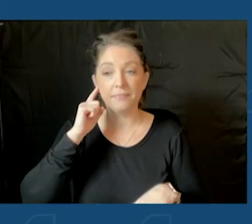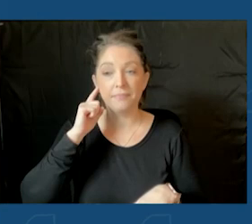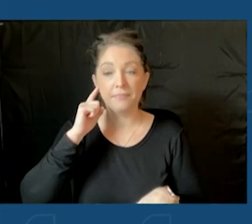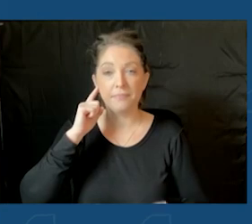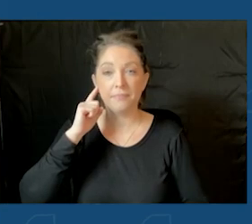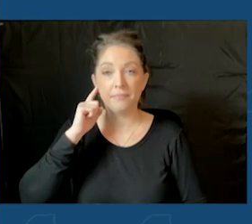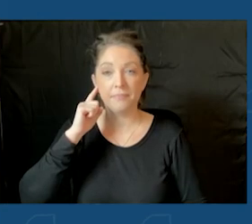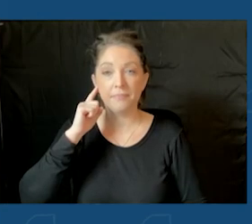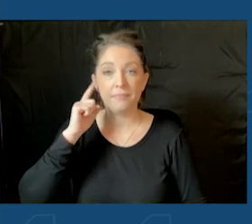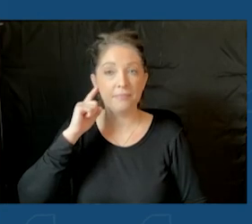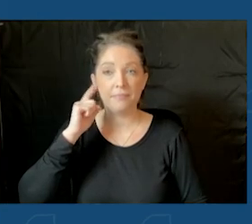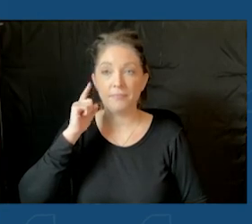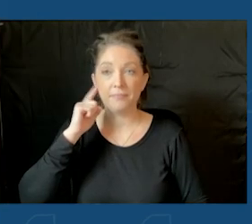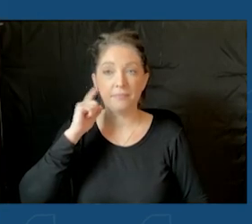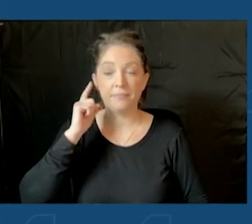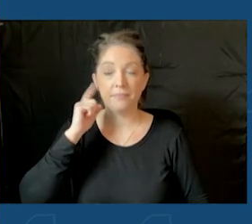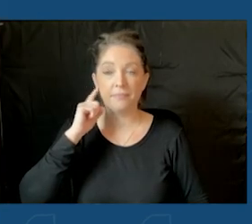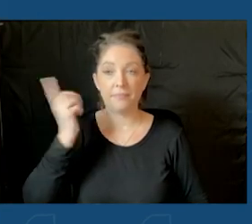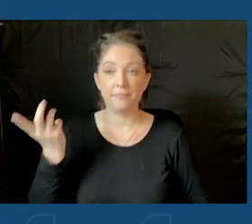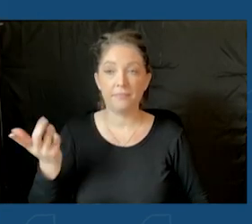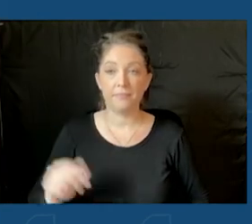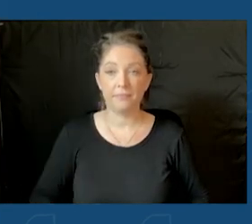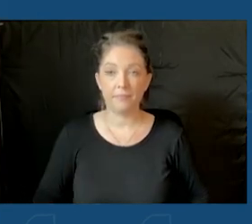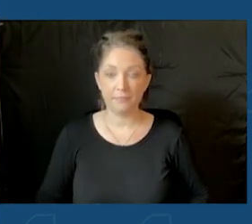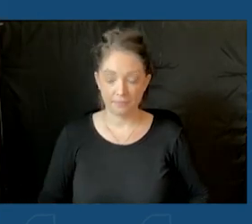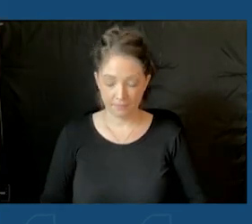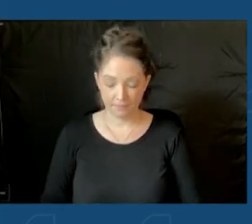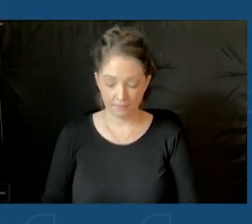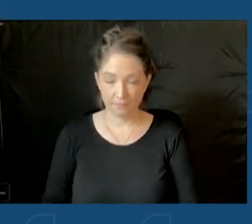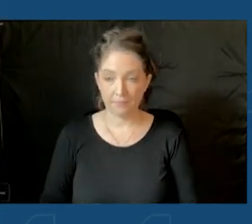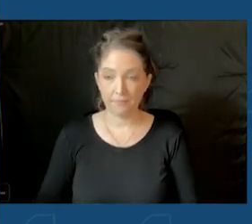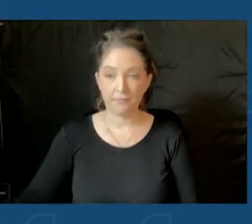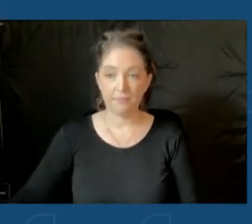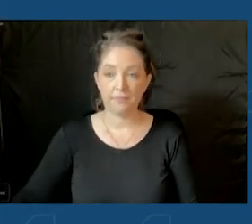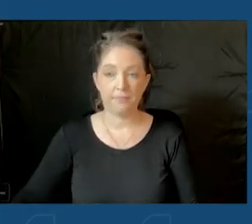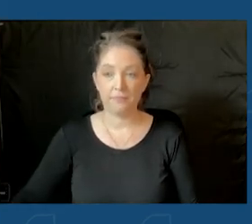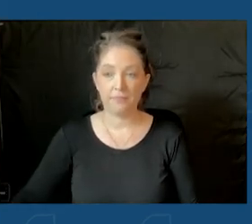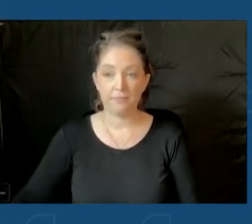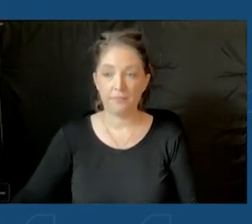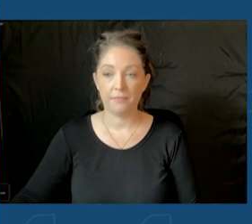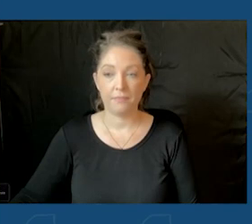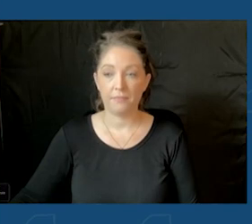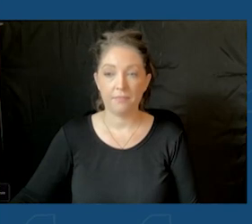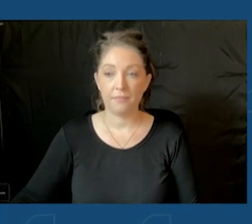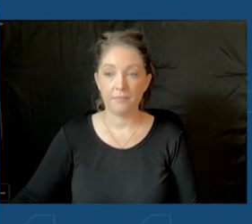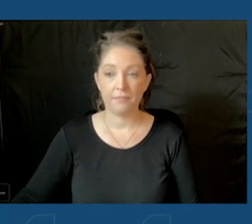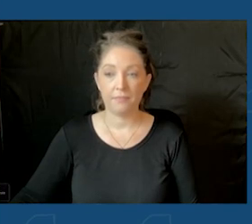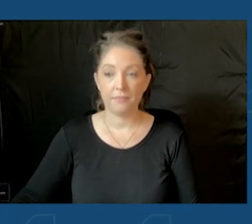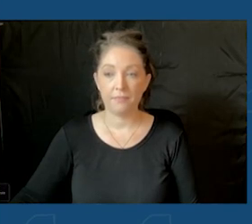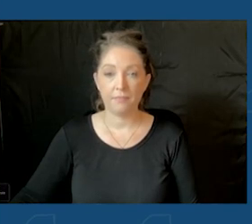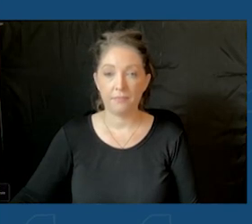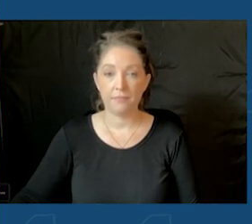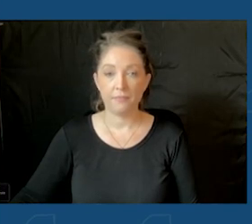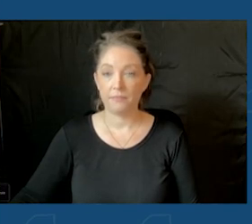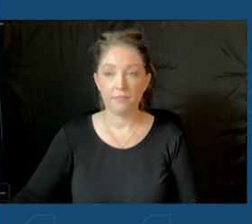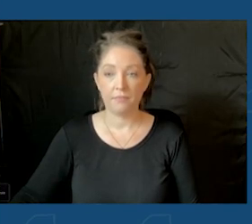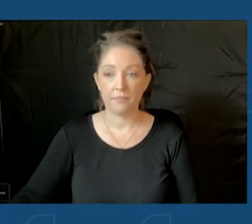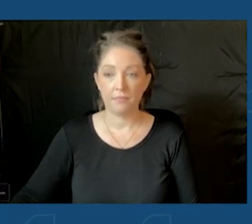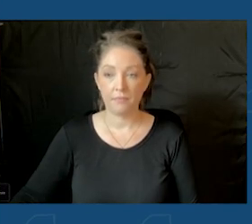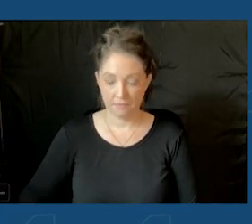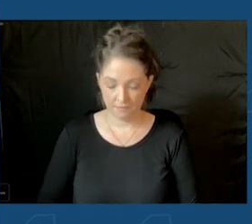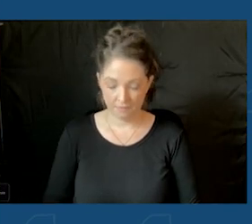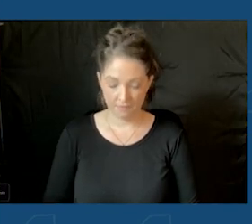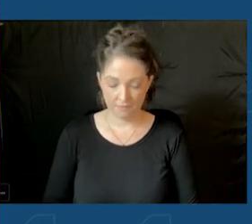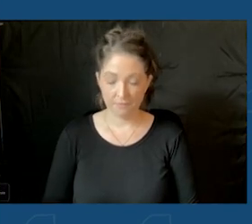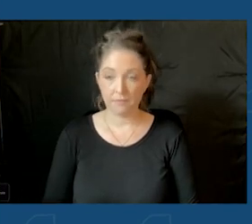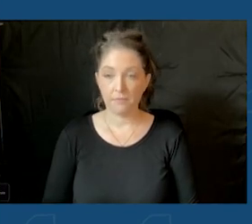Richards. Yep. Rick, This is a part of your incredible legacy, my